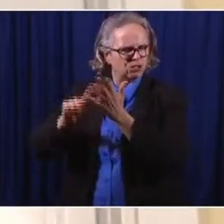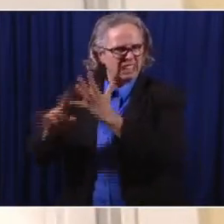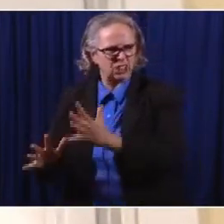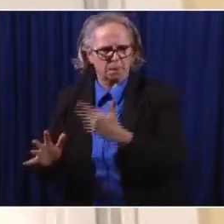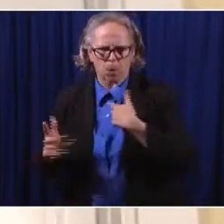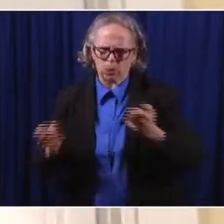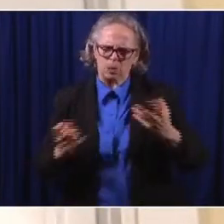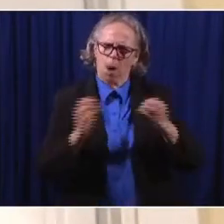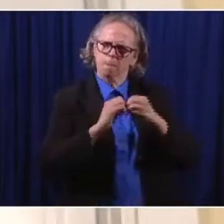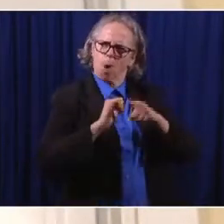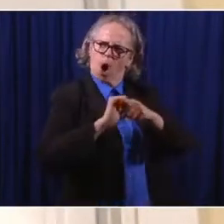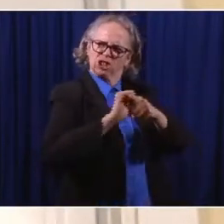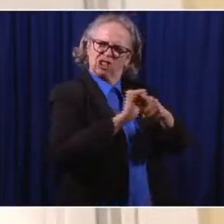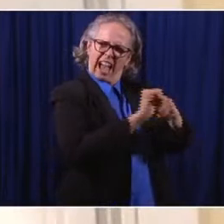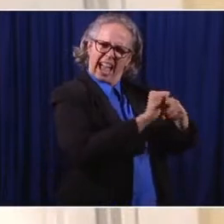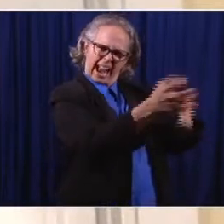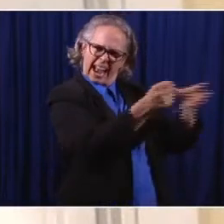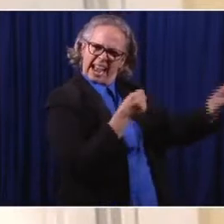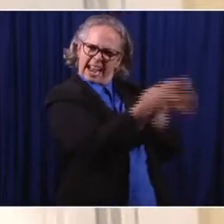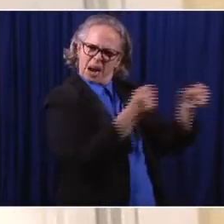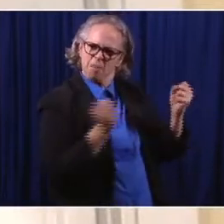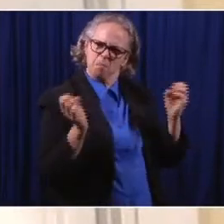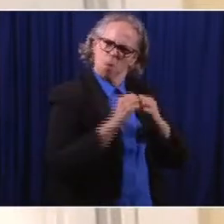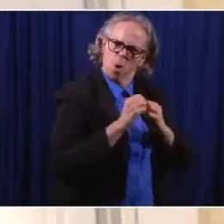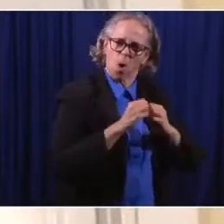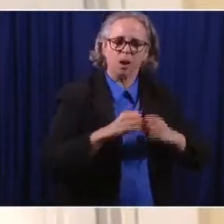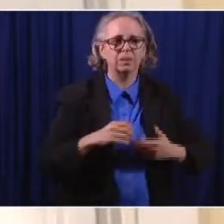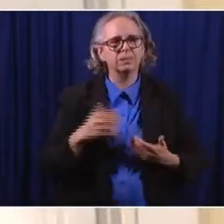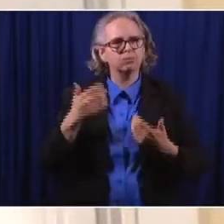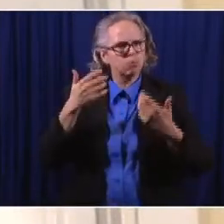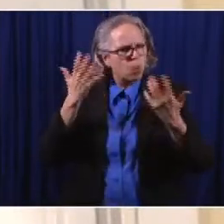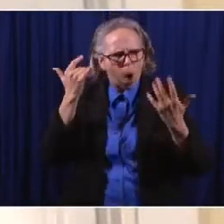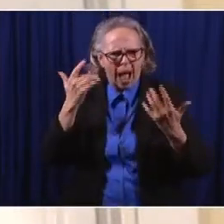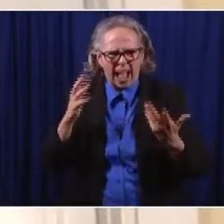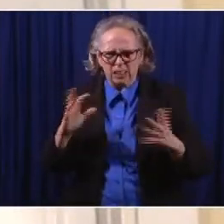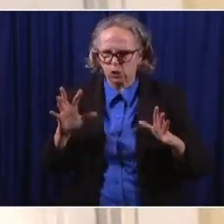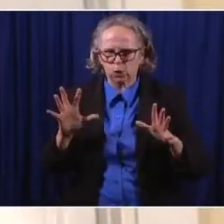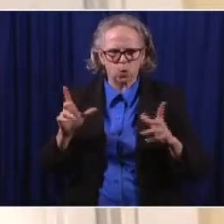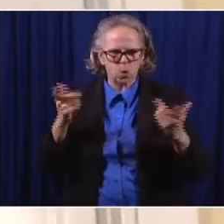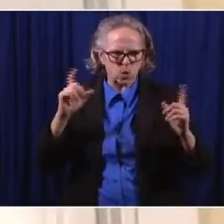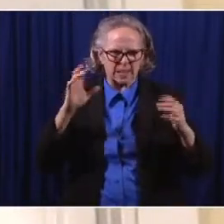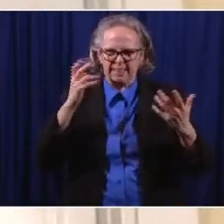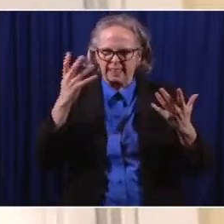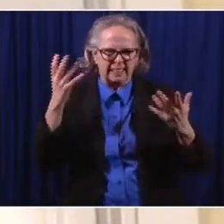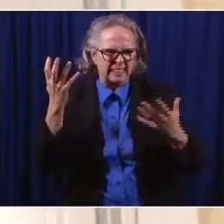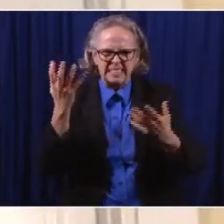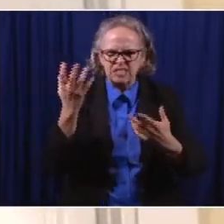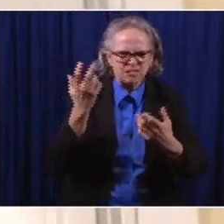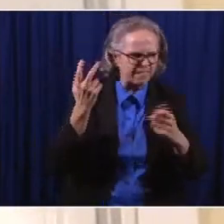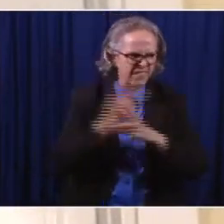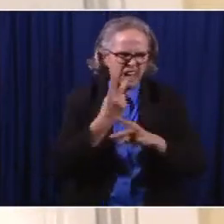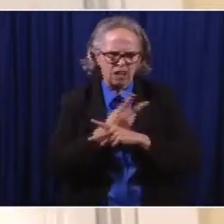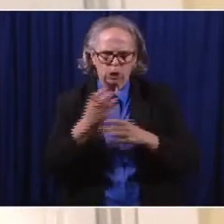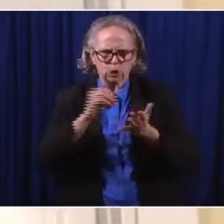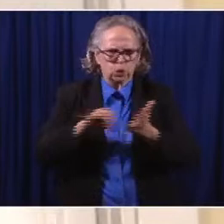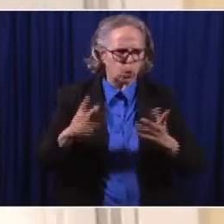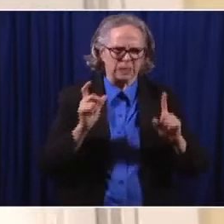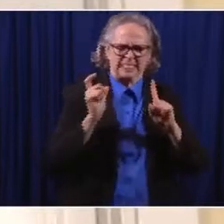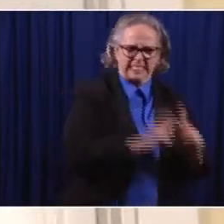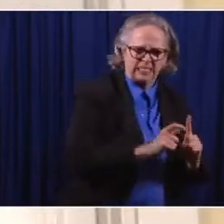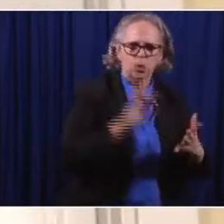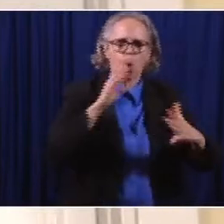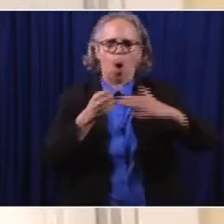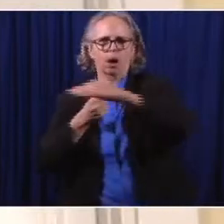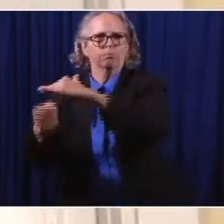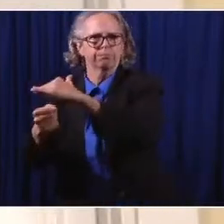more quickly quarantine and isolate students to help slow the spread of the virus. And then in conjunction with advice of the Butler County